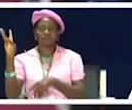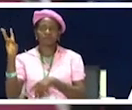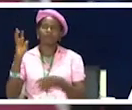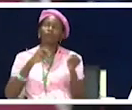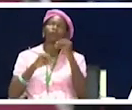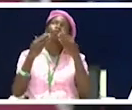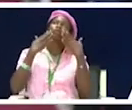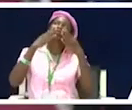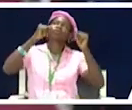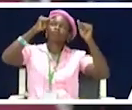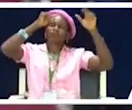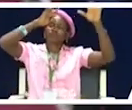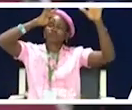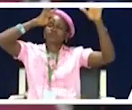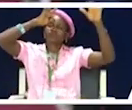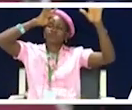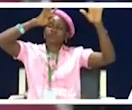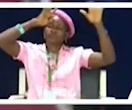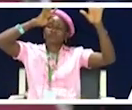Thank you, Father.